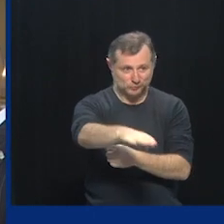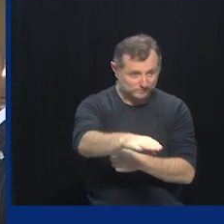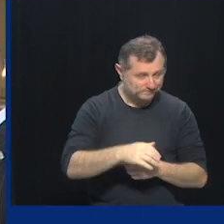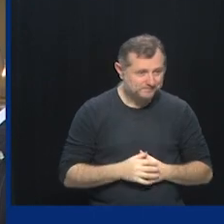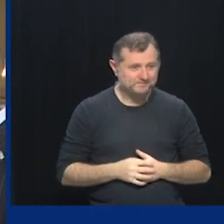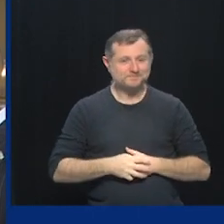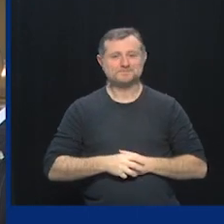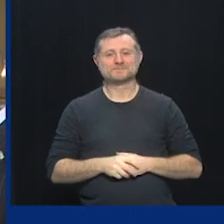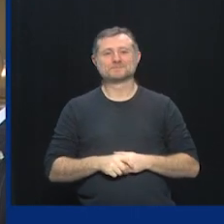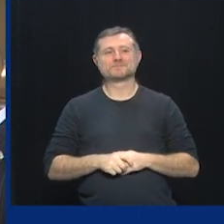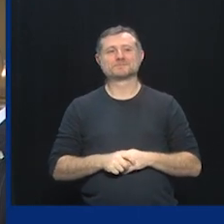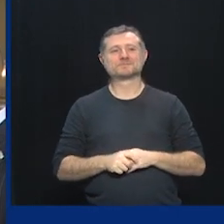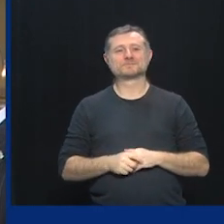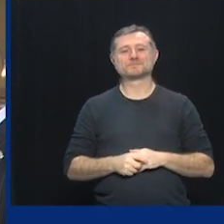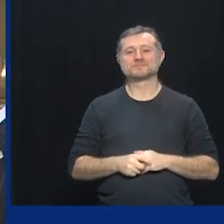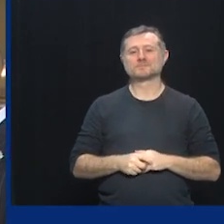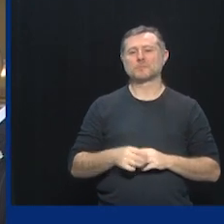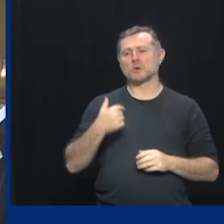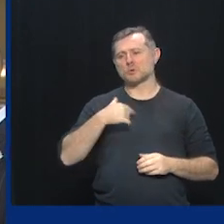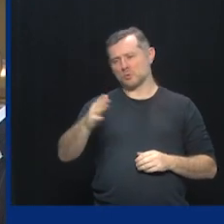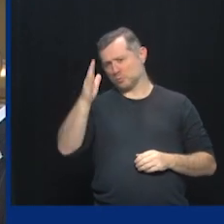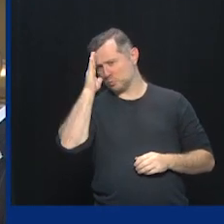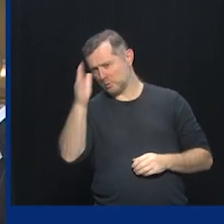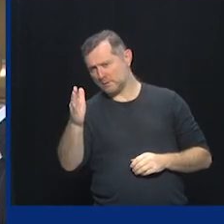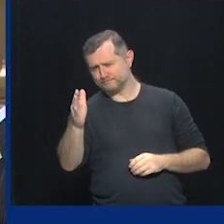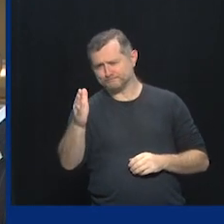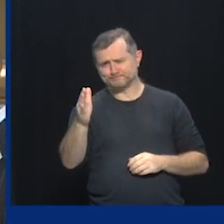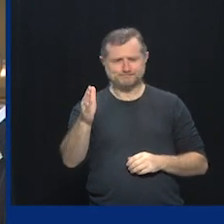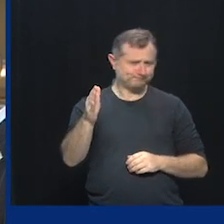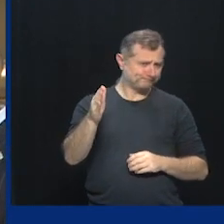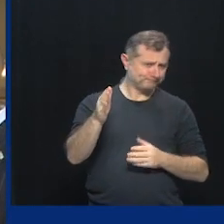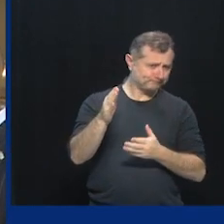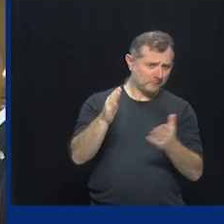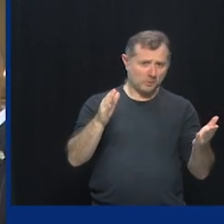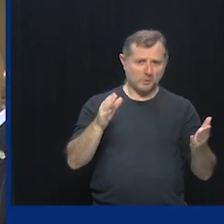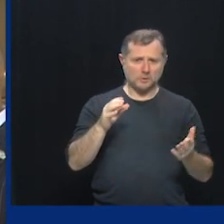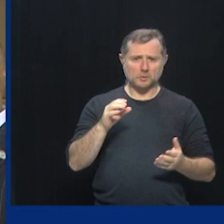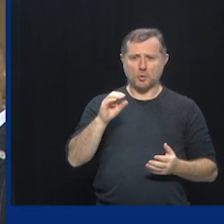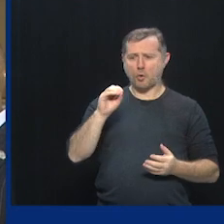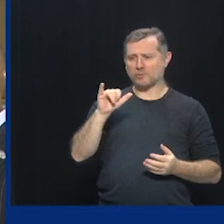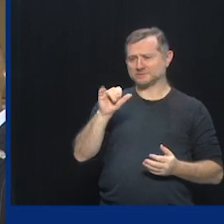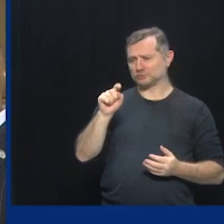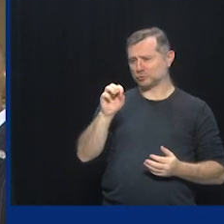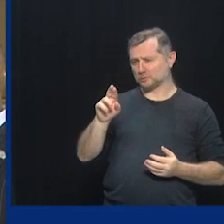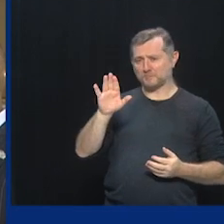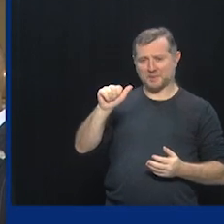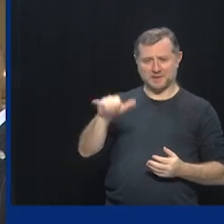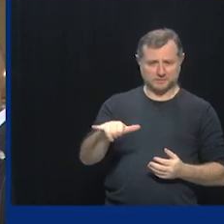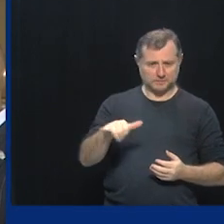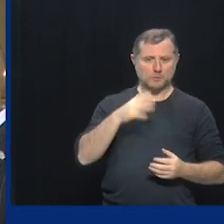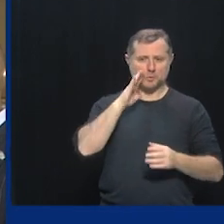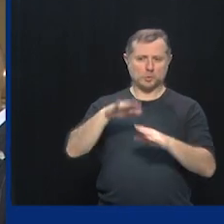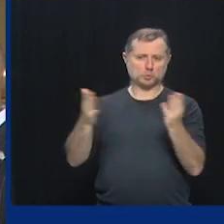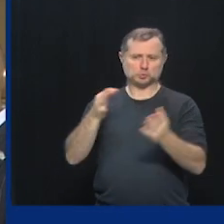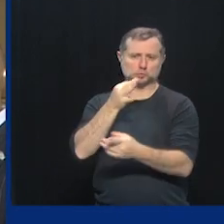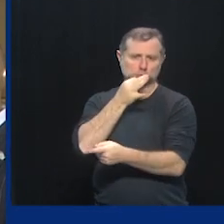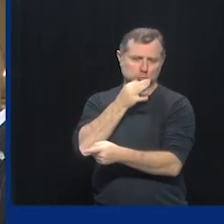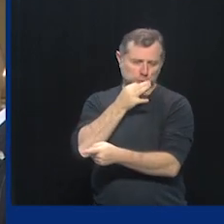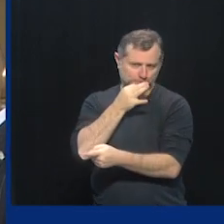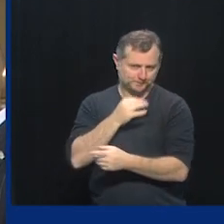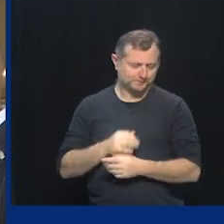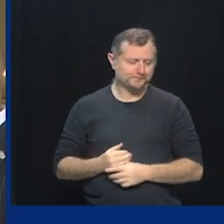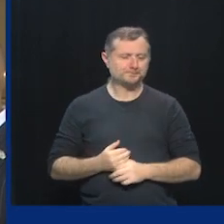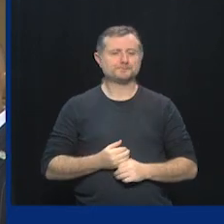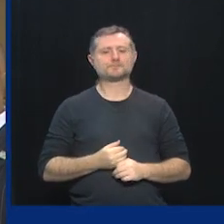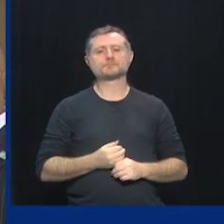Valley, that's going to be fully restored as well to Oyster Bay. In the meantime, we launched a shuttle from